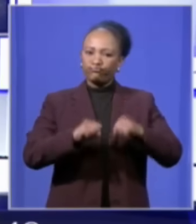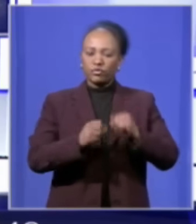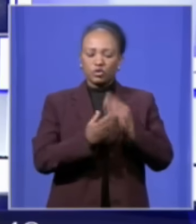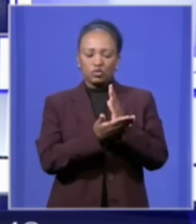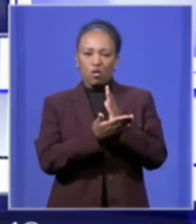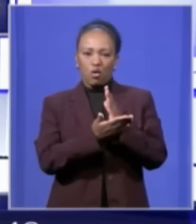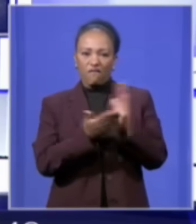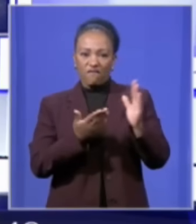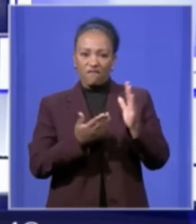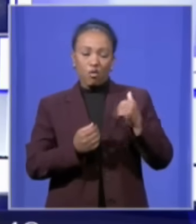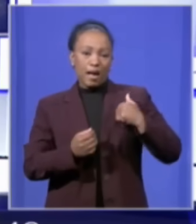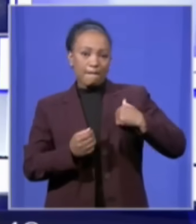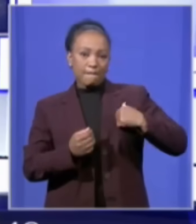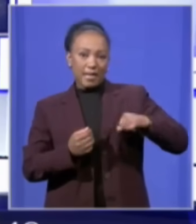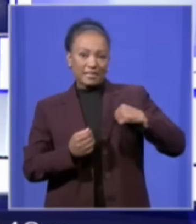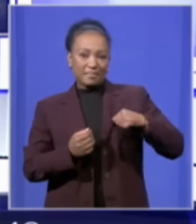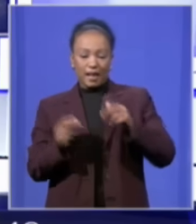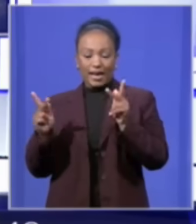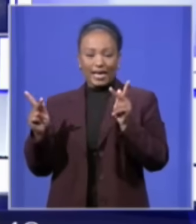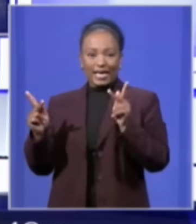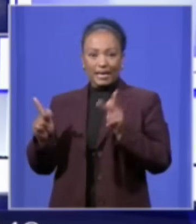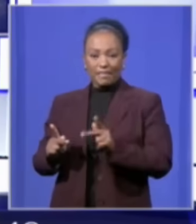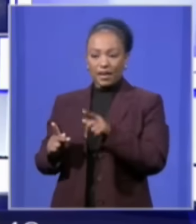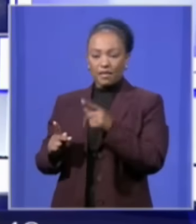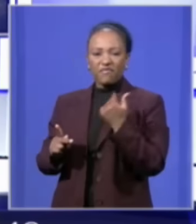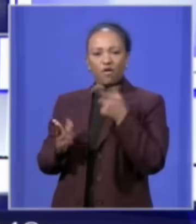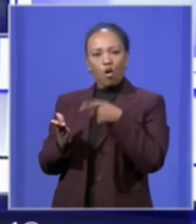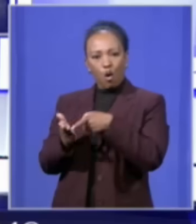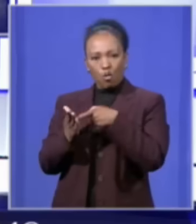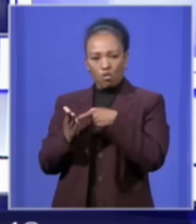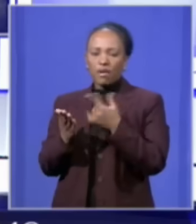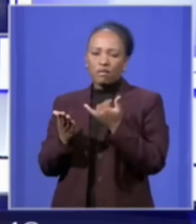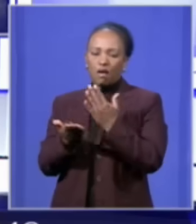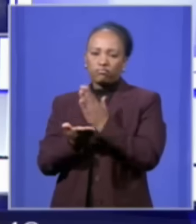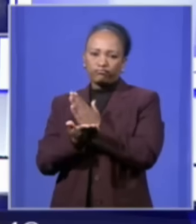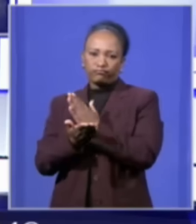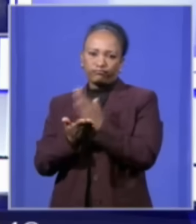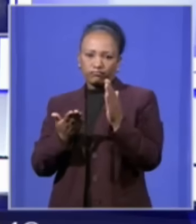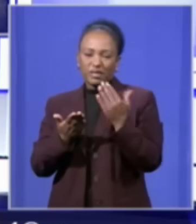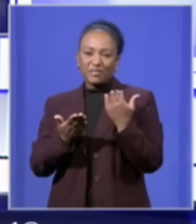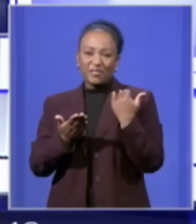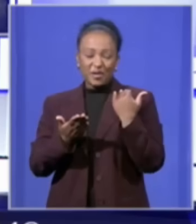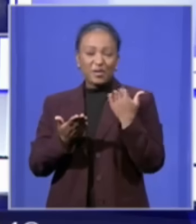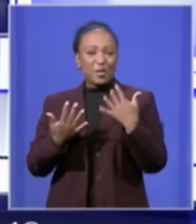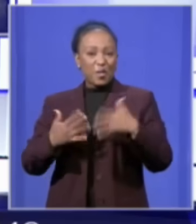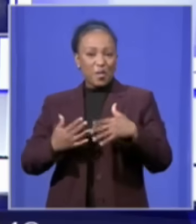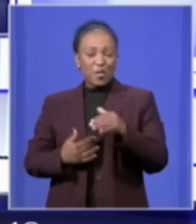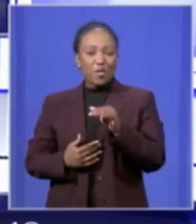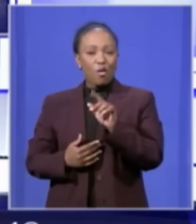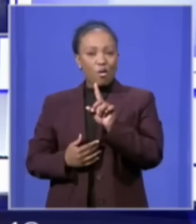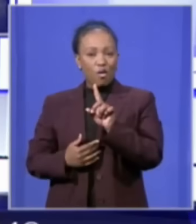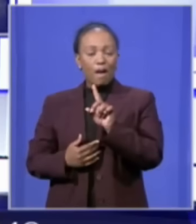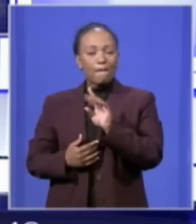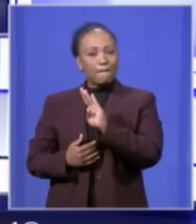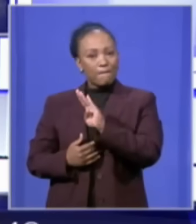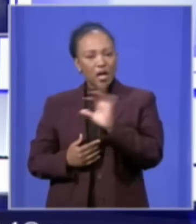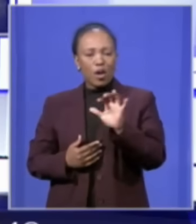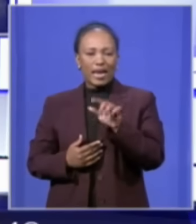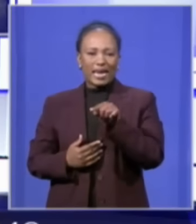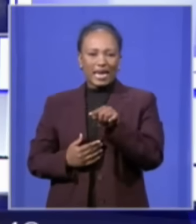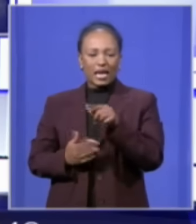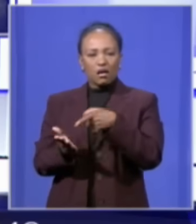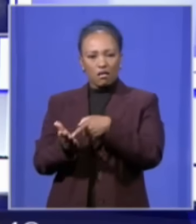masepala wa Solblak ka Kimberley o se kolotago. Masepala wo o kolota Eskom mašeleng a go feta bilione ya diranta mo ileng